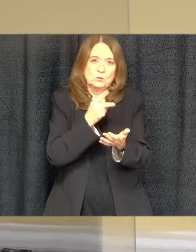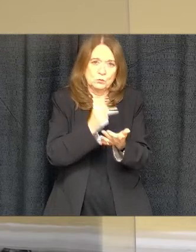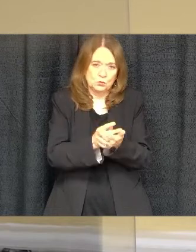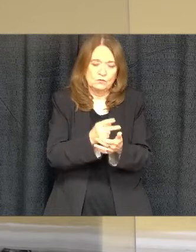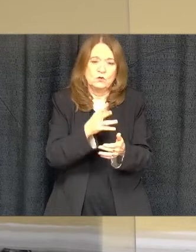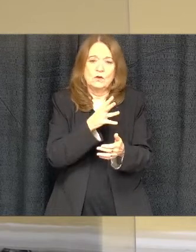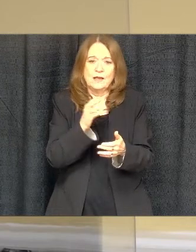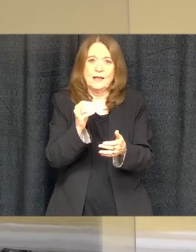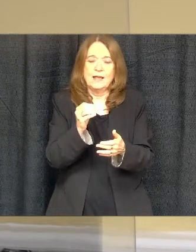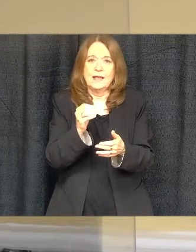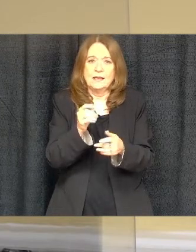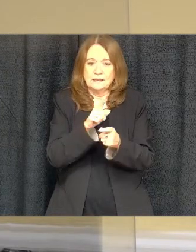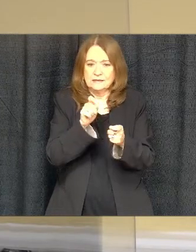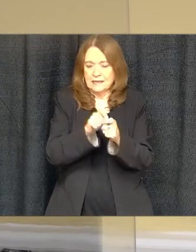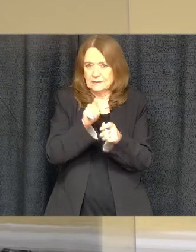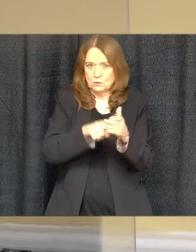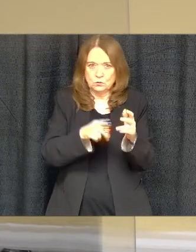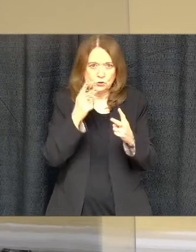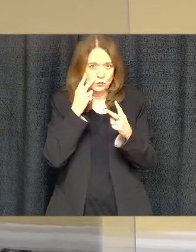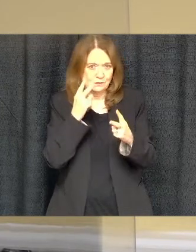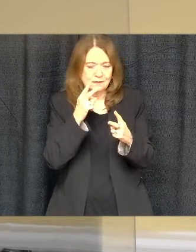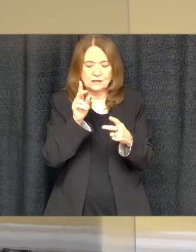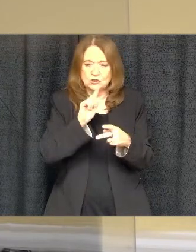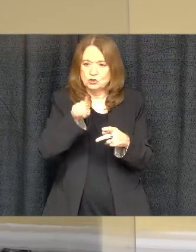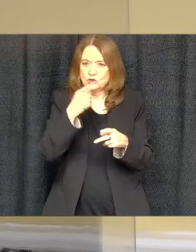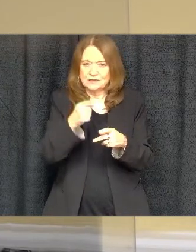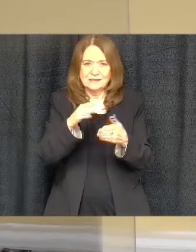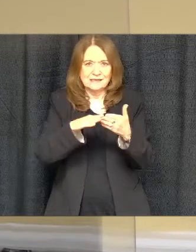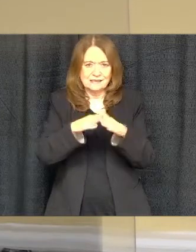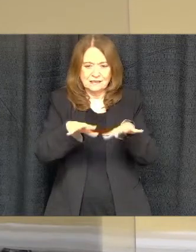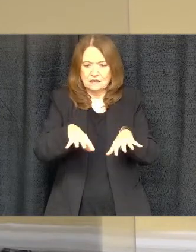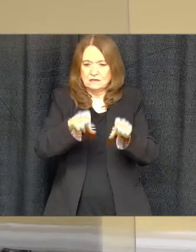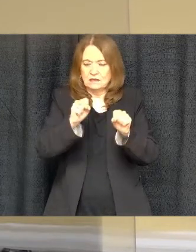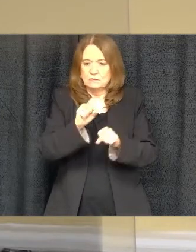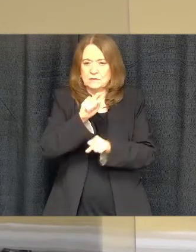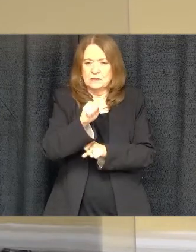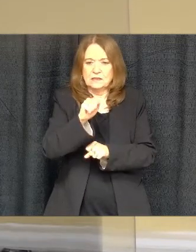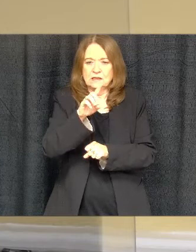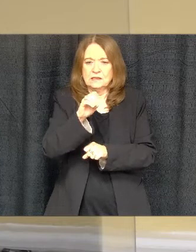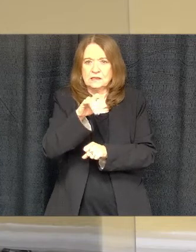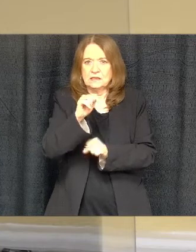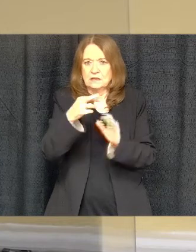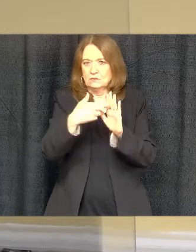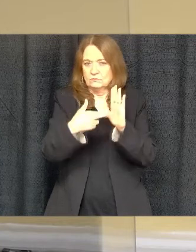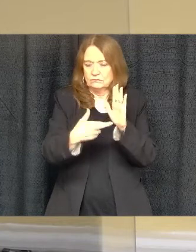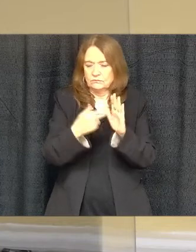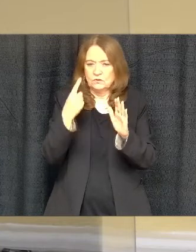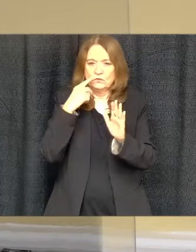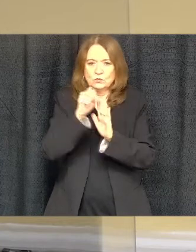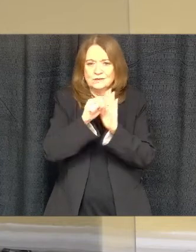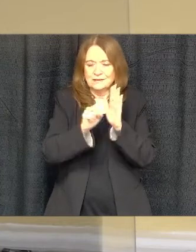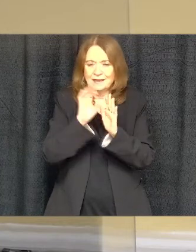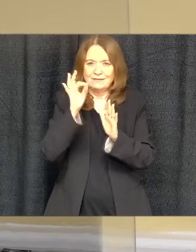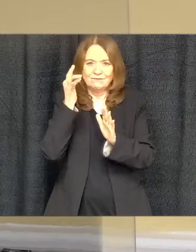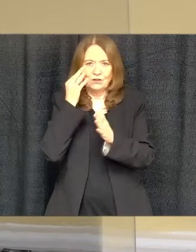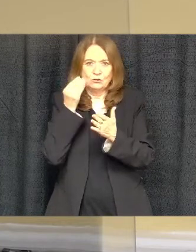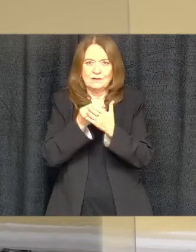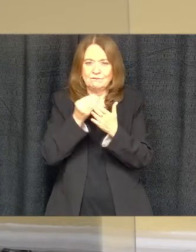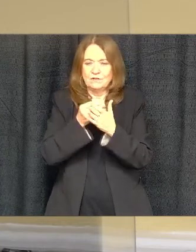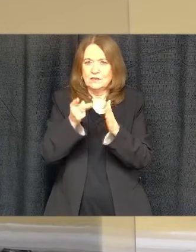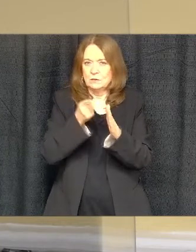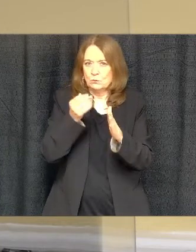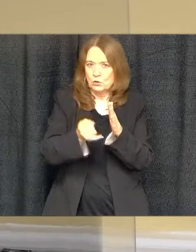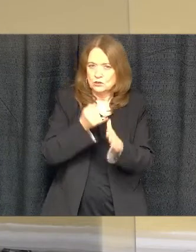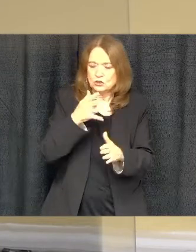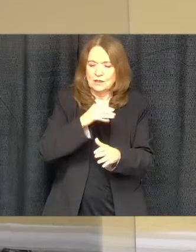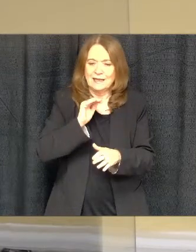It's exactly as what you see there. It's just the city adopting TDOT's regulations and for state and federally funded projects, and